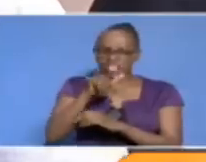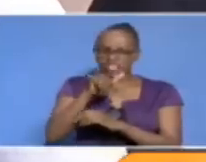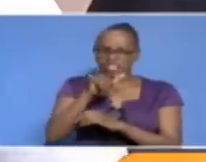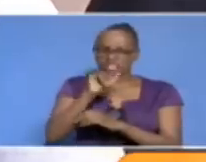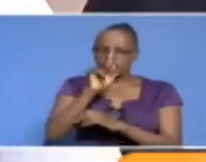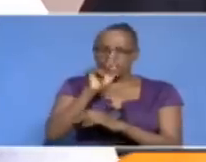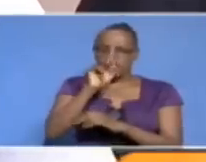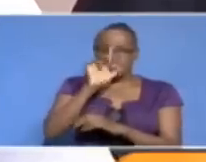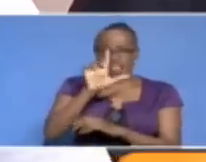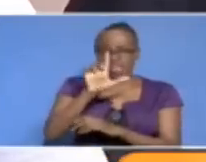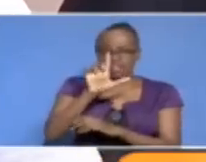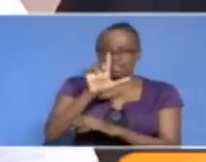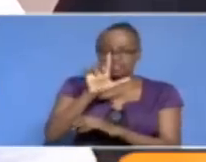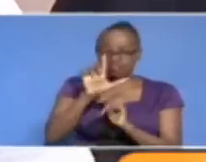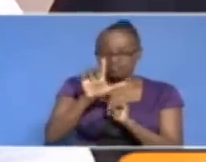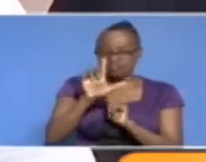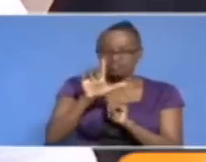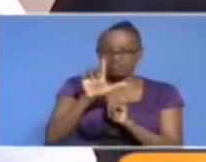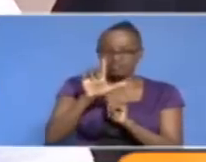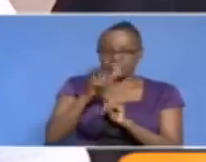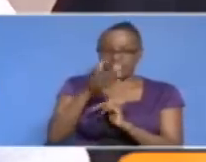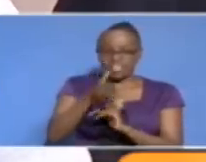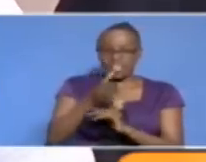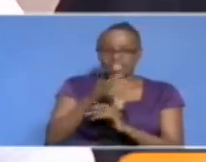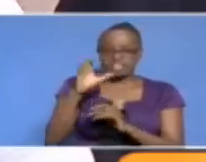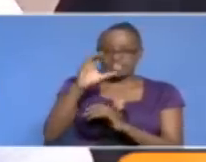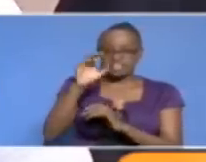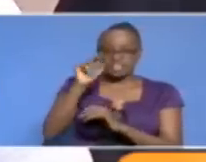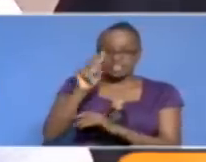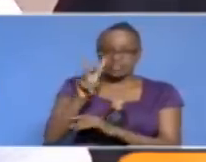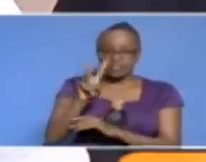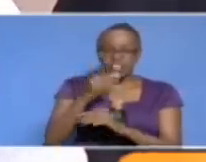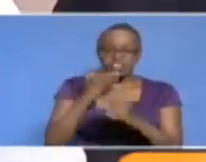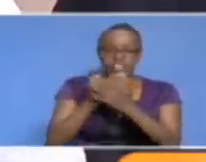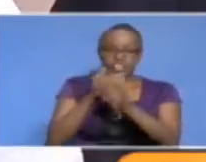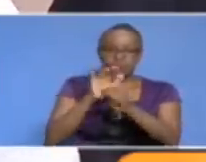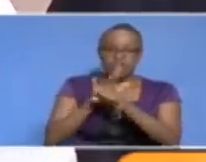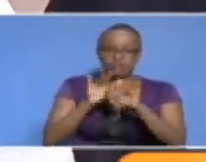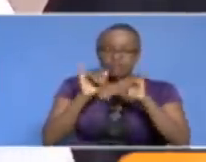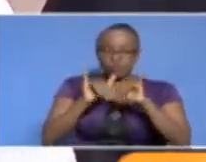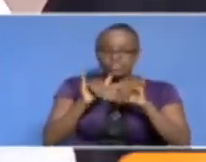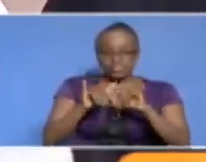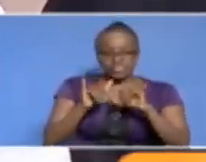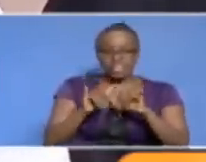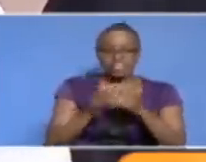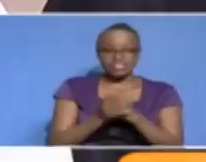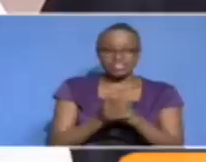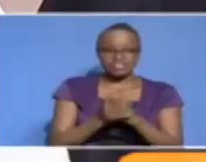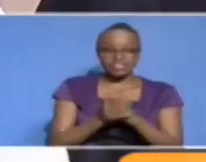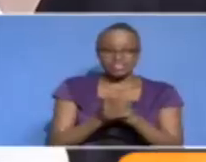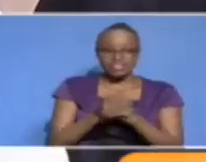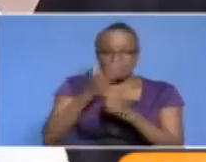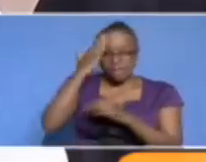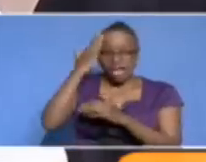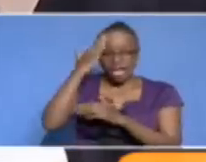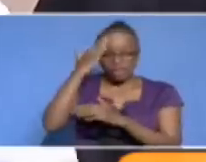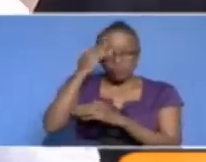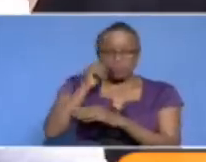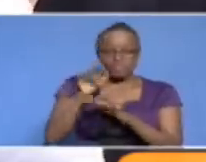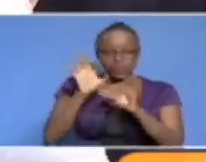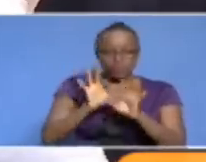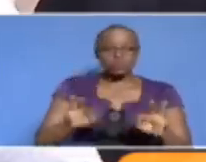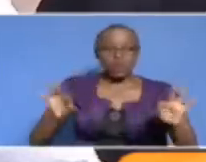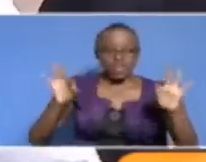namely JKL, right here on Citizen Television. Thanks so much for staying up late. I know it was